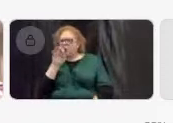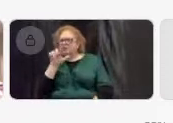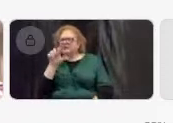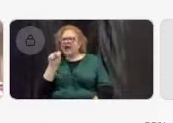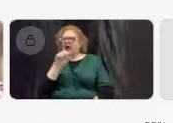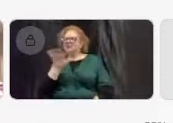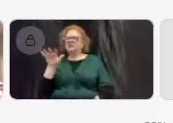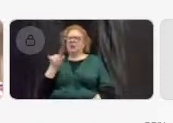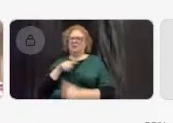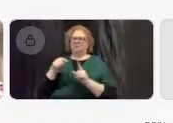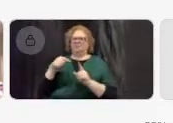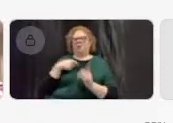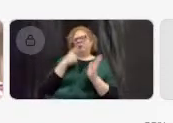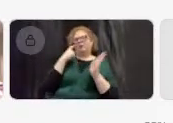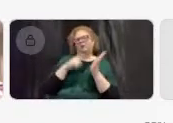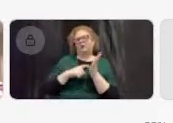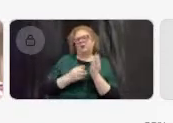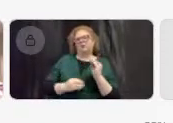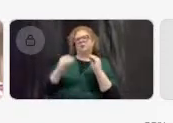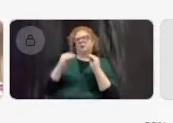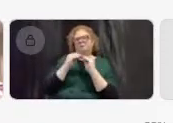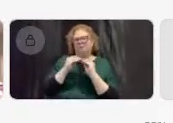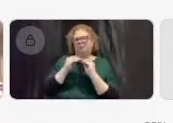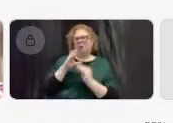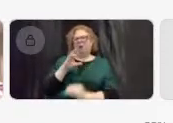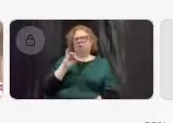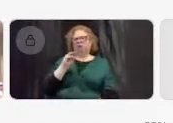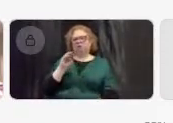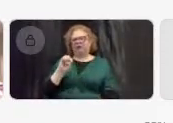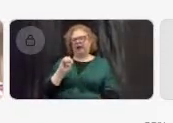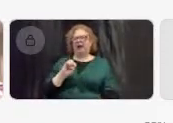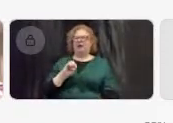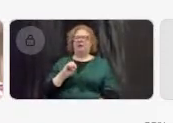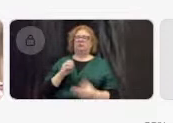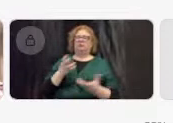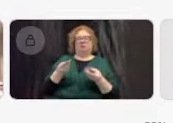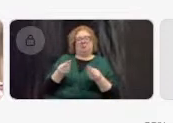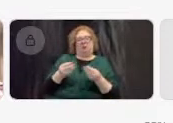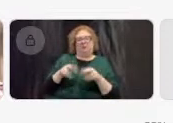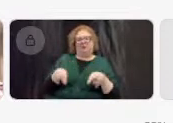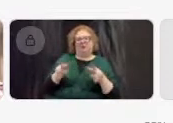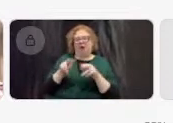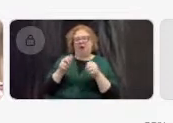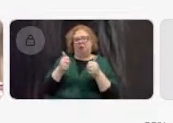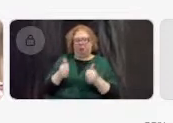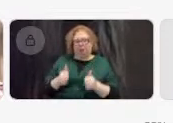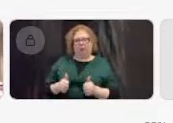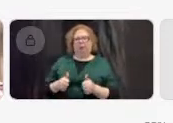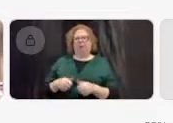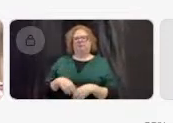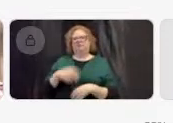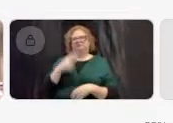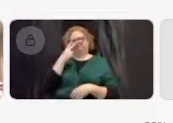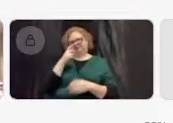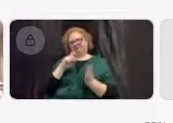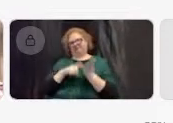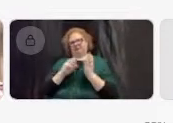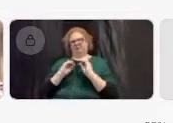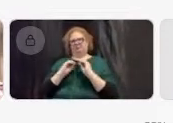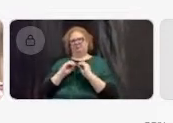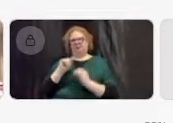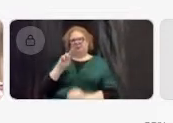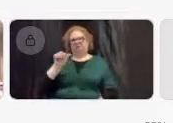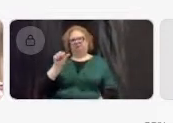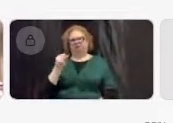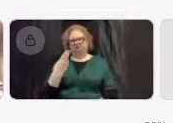crime and of property values and of trash, et cetera. As the